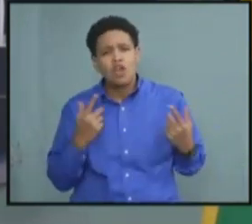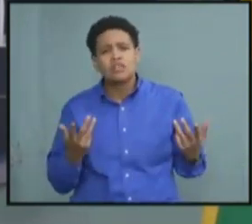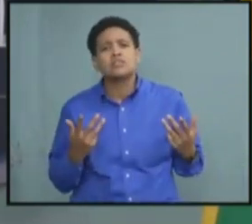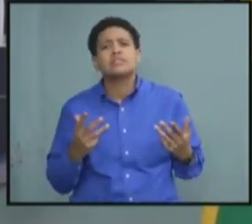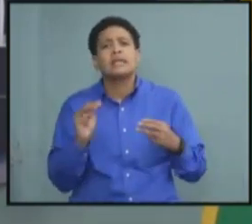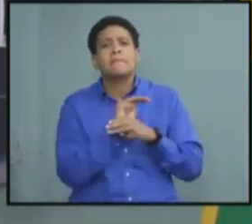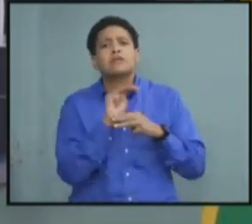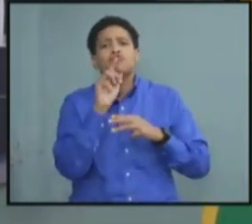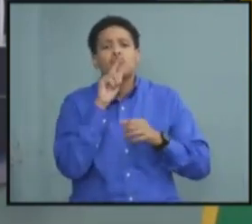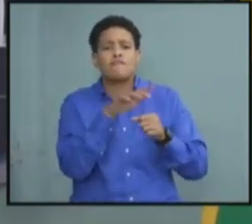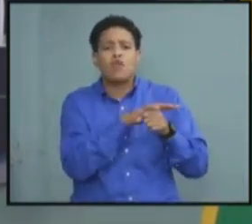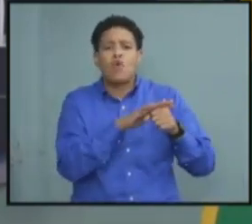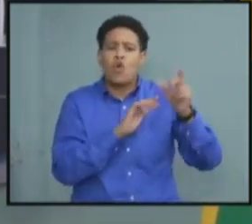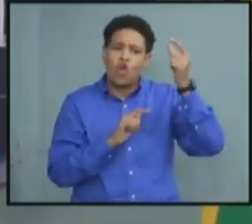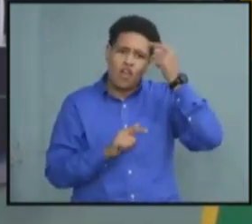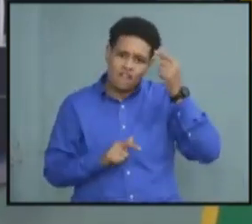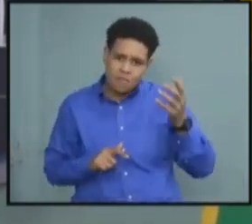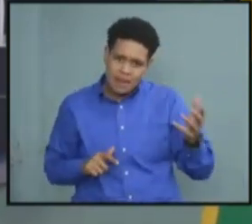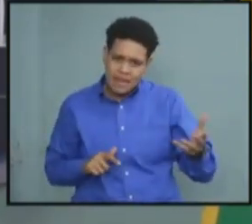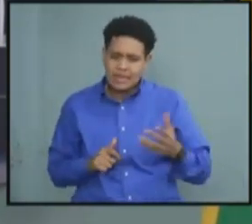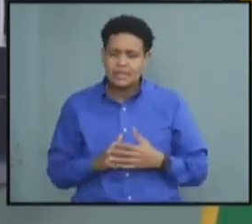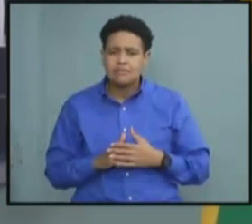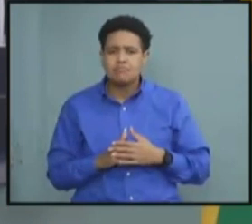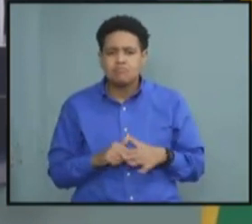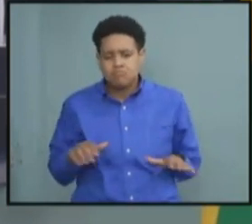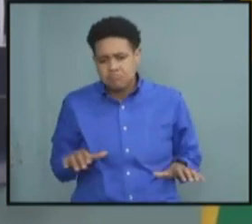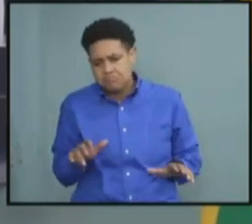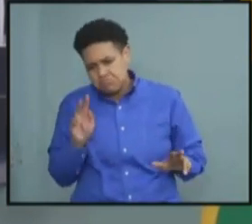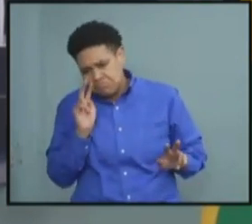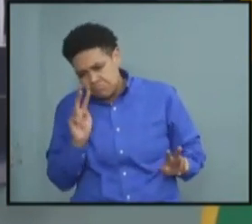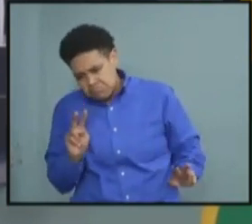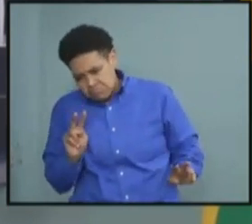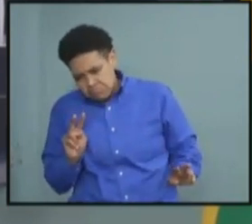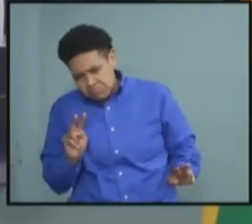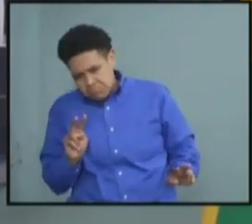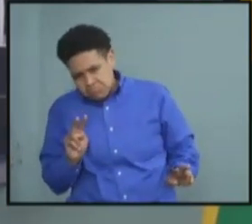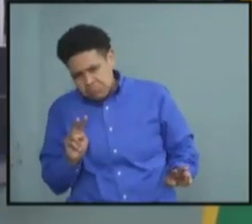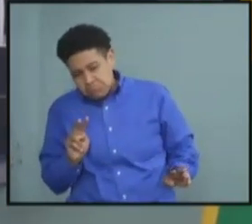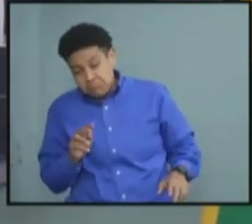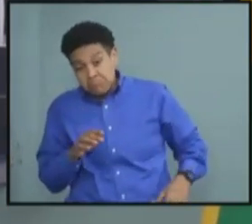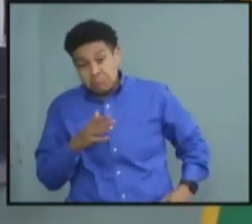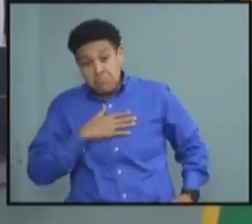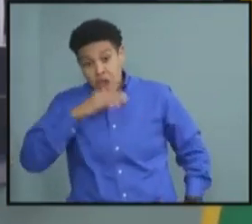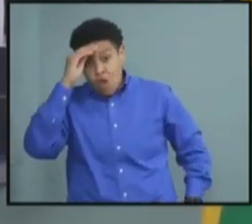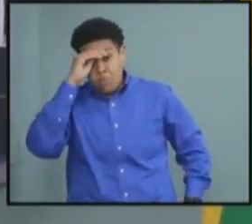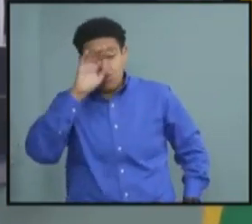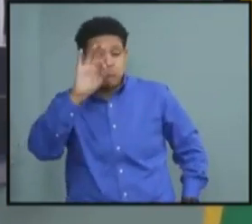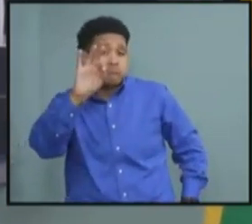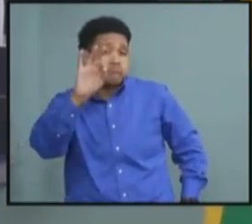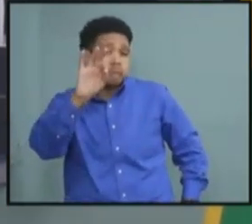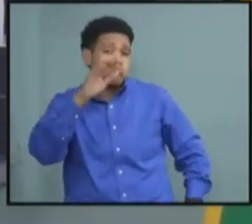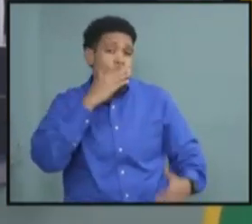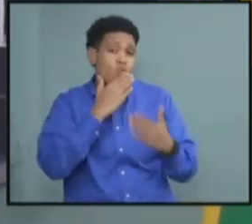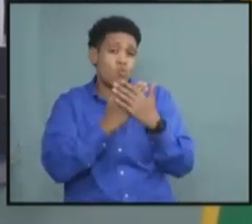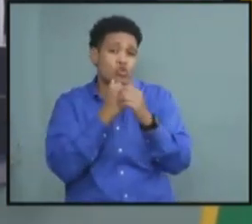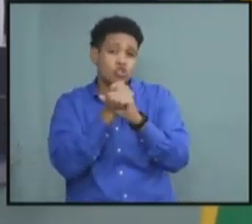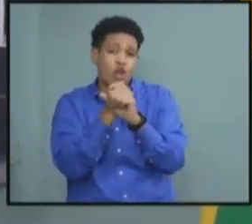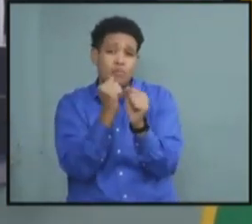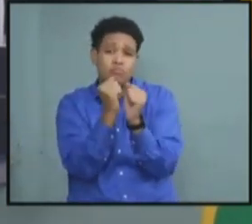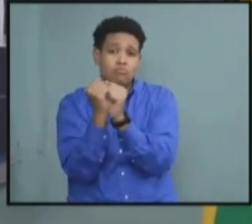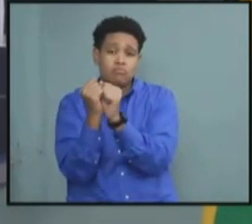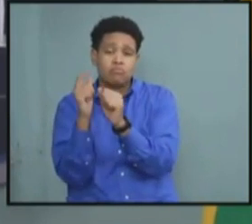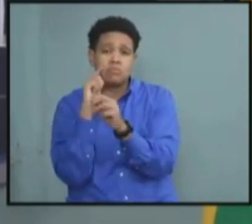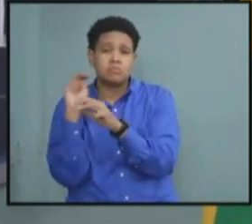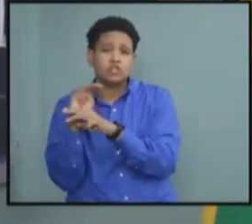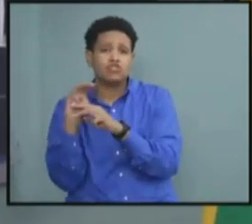the Ministry of Local Government acted, in my opinion, they did a great job, along with the Ministry of